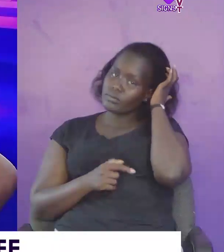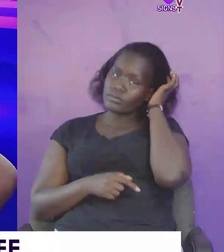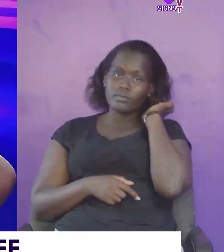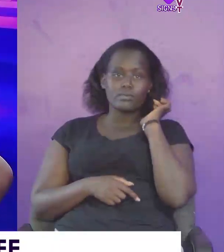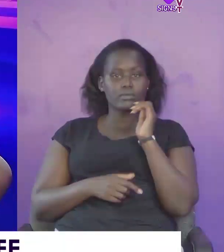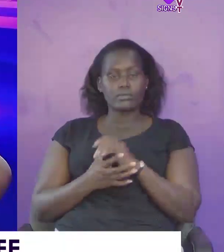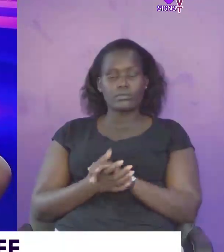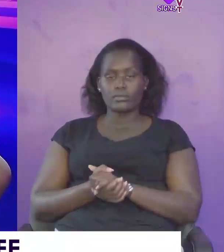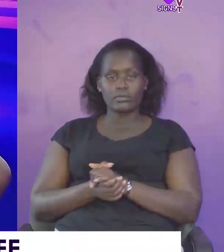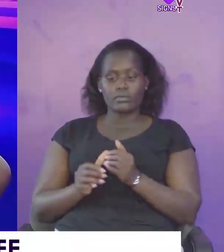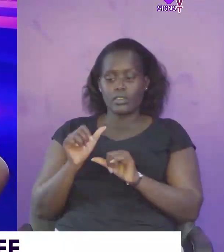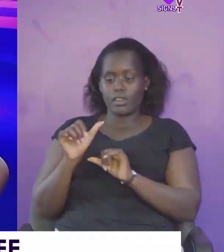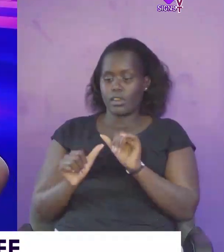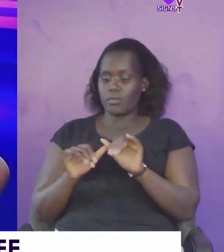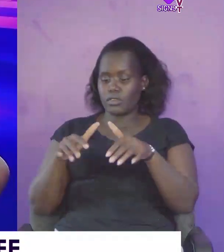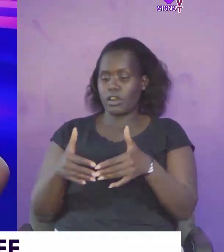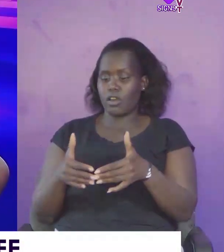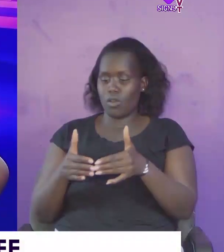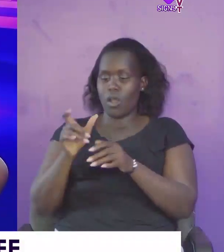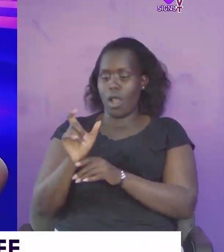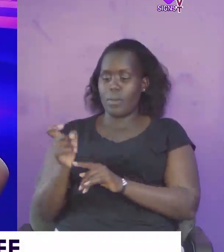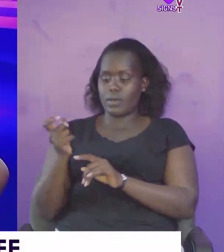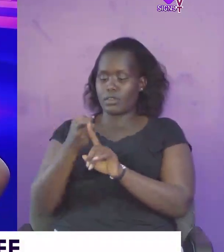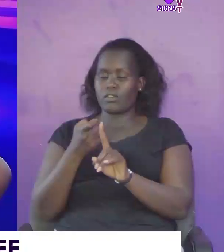an introspection of where someone is coming from, and